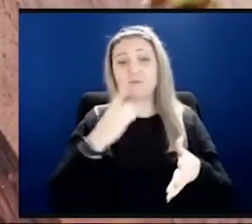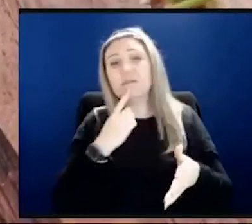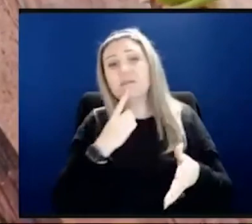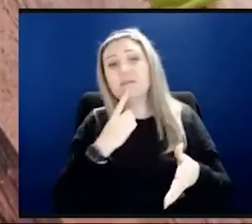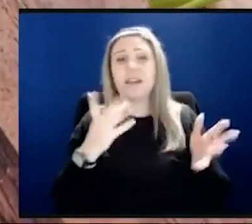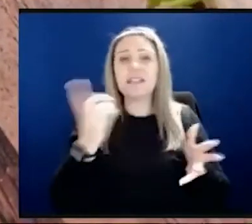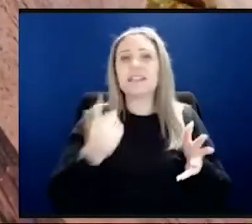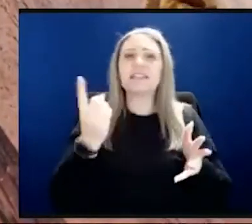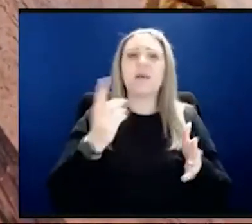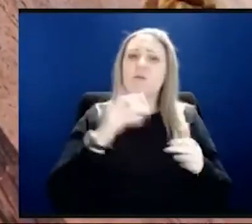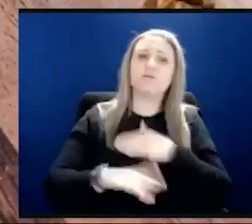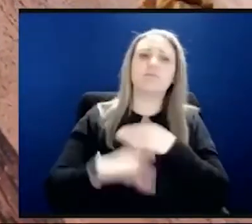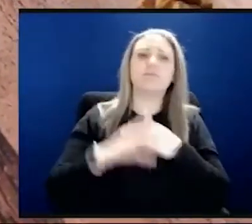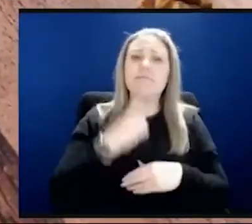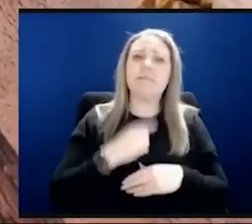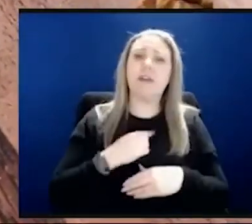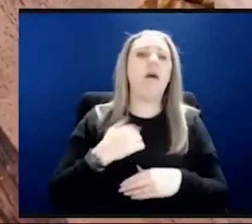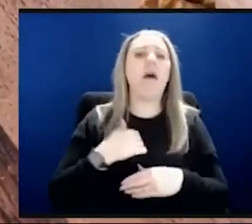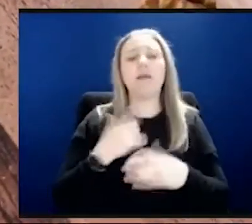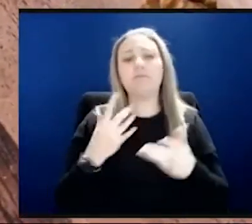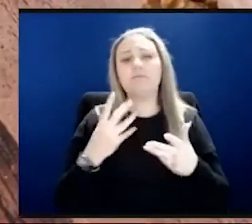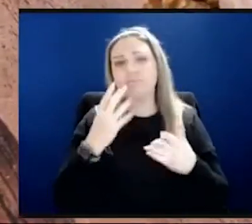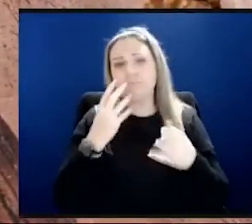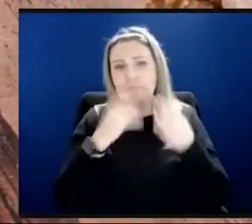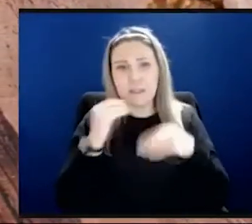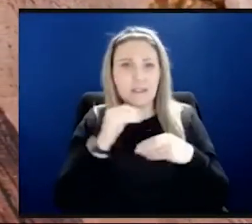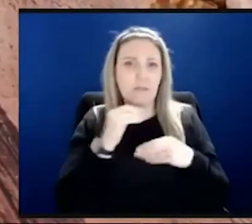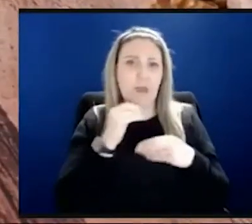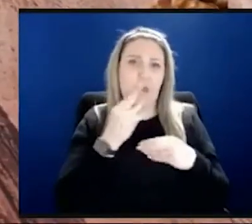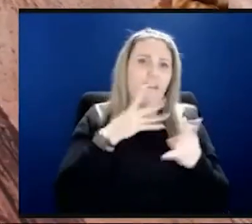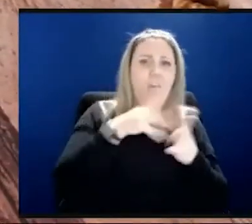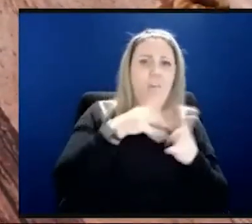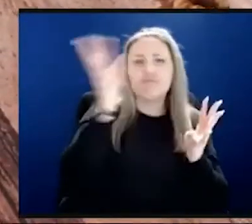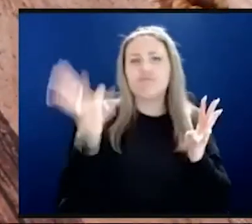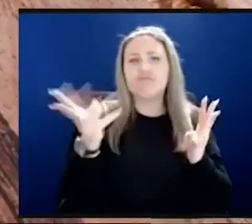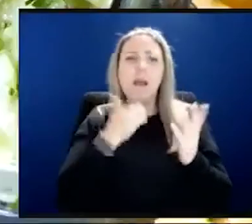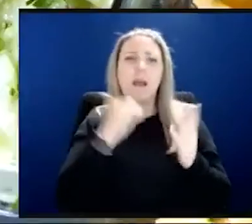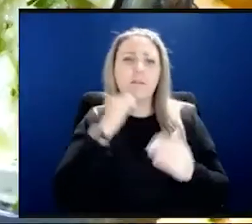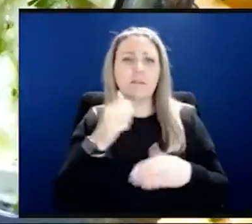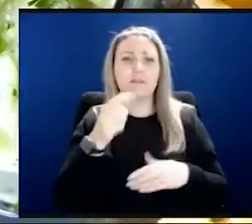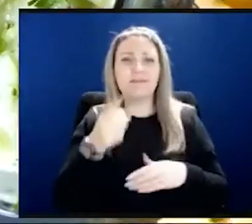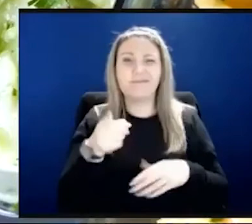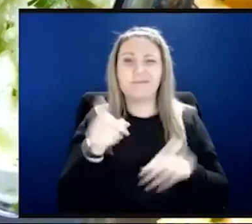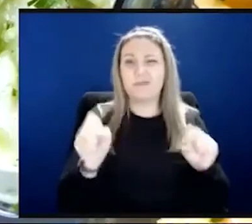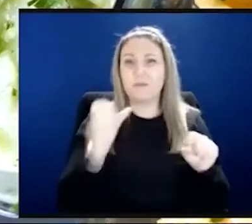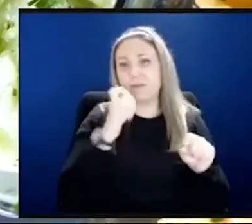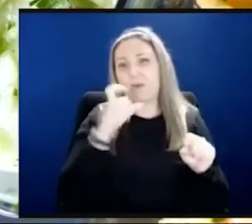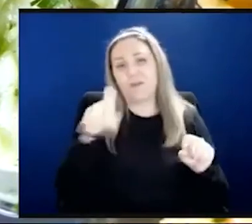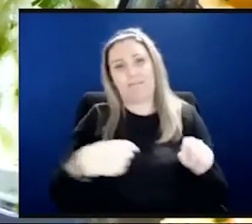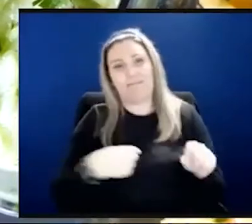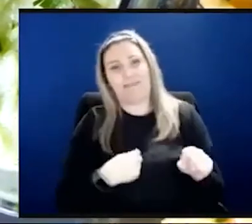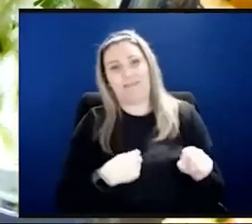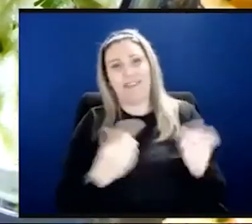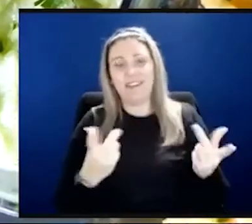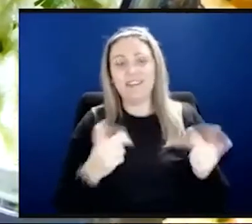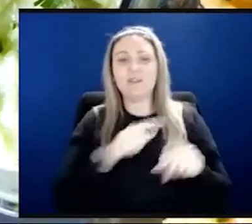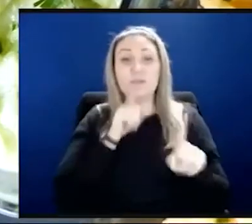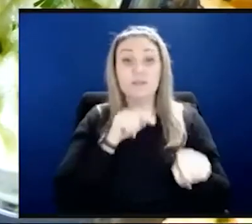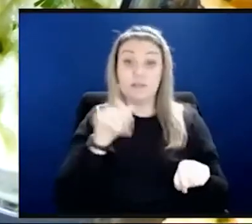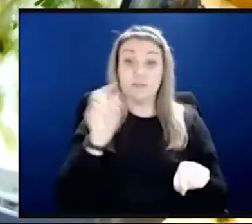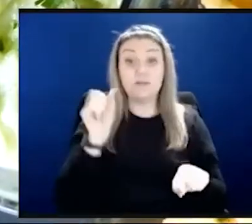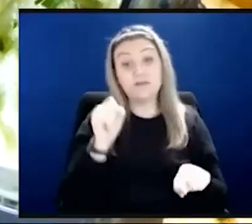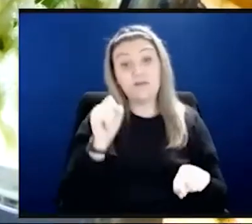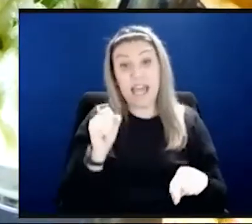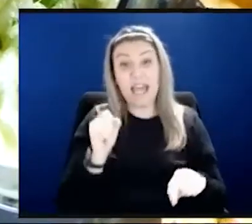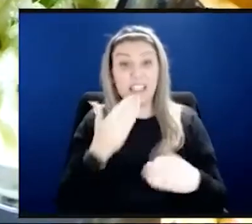tells me that, yeah, I eat the colors of the rainbow every day, I'm like, well, you probably don't need me. So the answer is yeah, that's a great thing to do